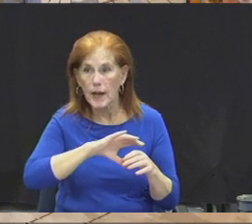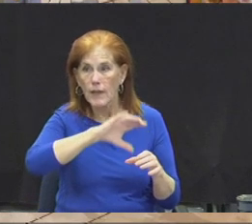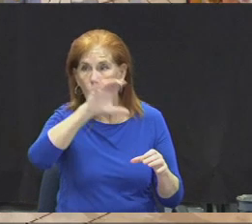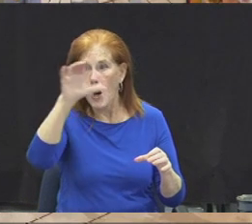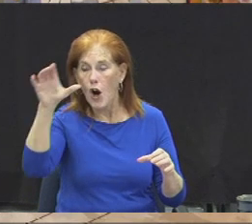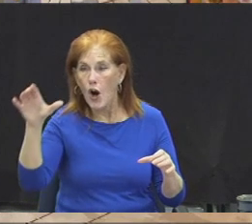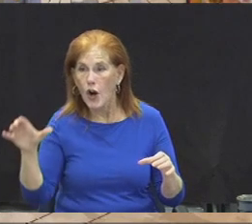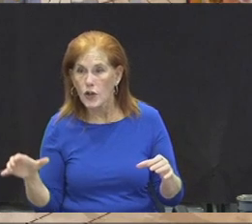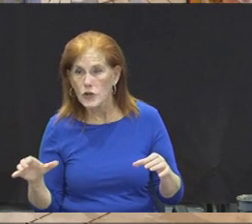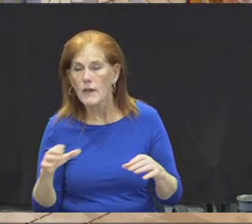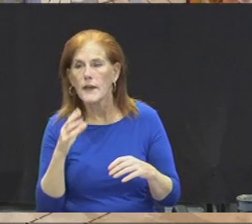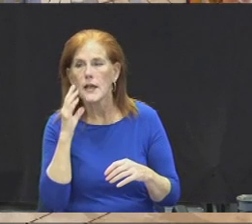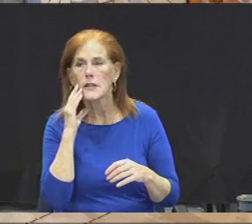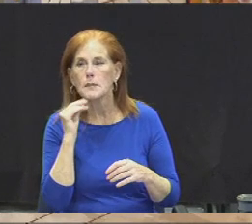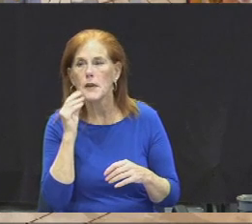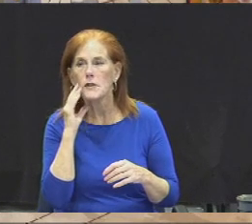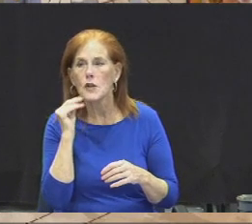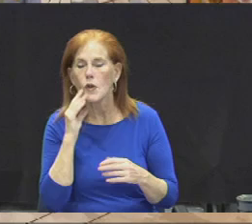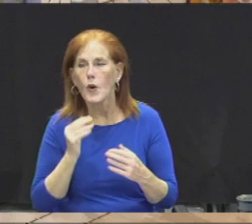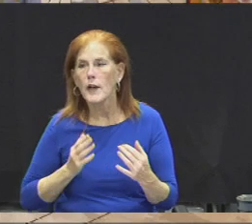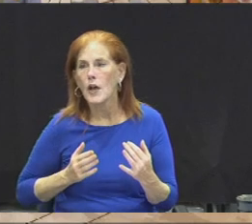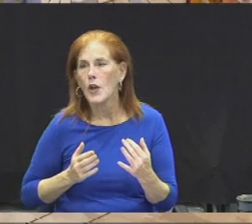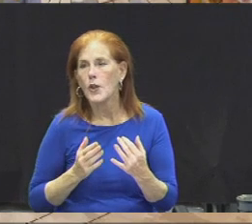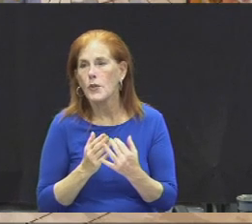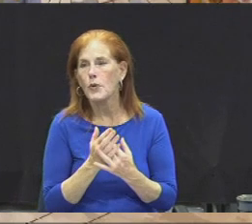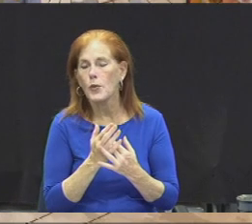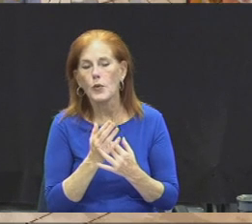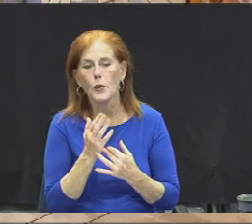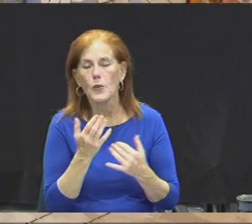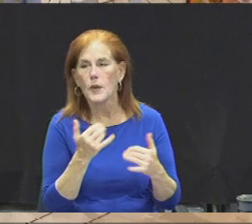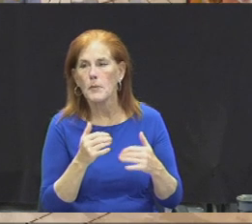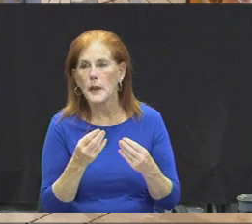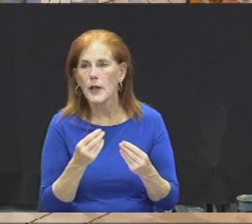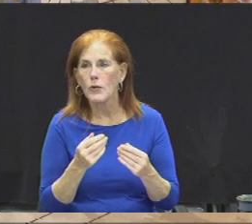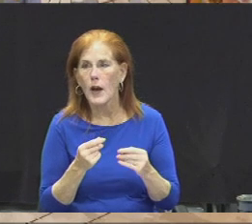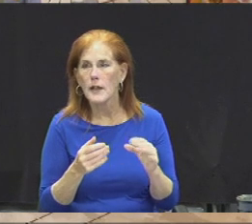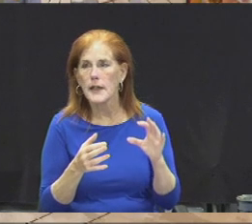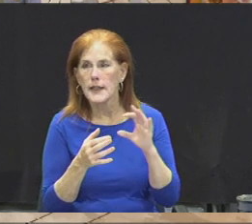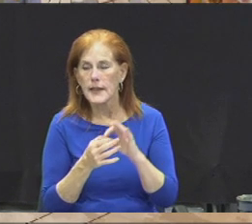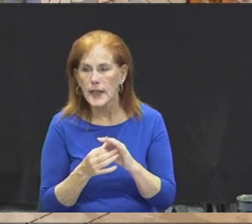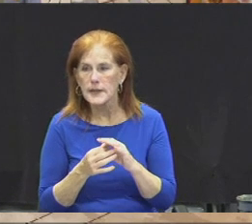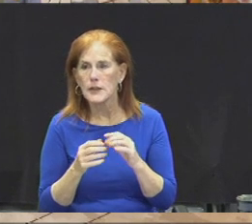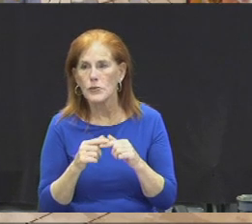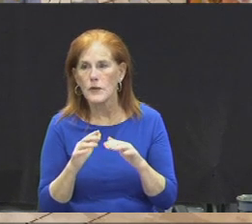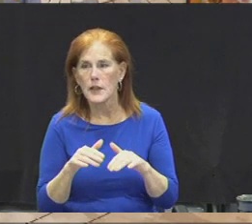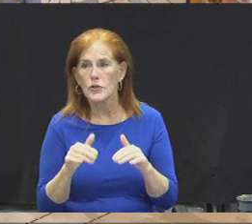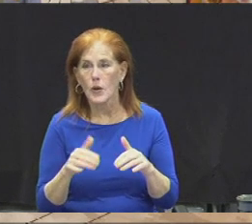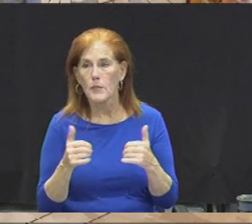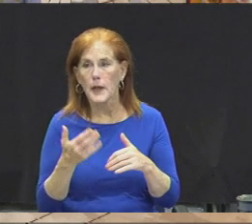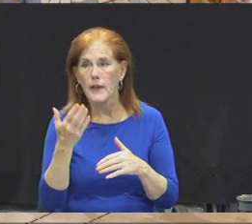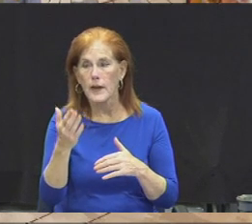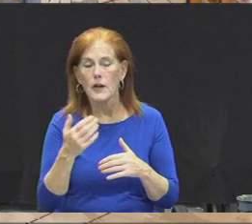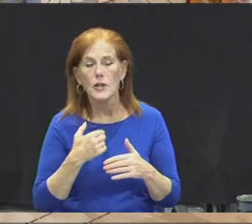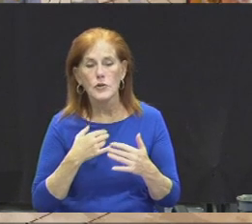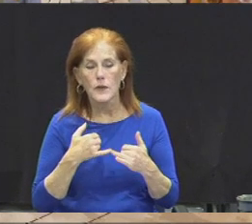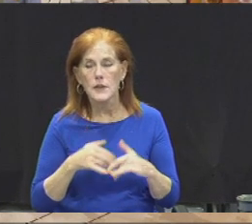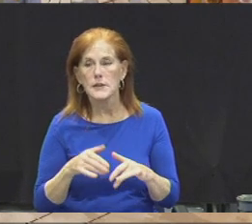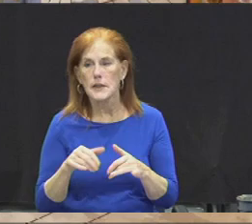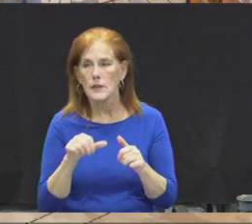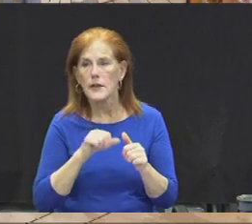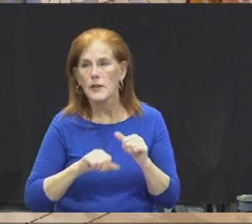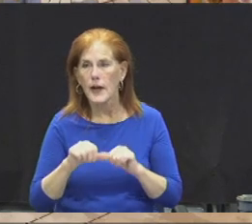arches. The experience of going through the playground does connect them to the children that might be playing or utilizing those space, so there's some interaction between those